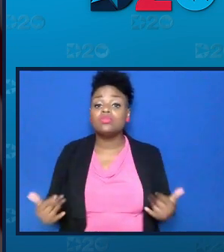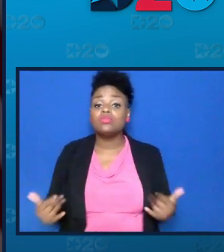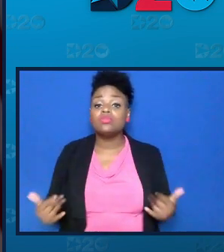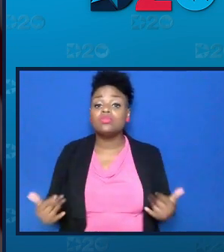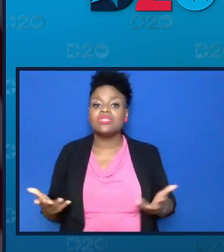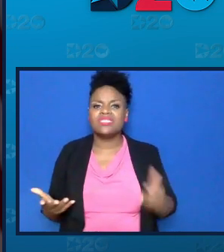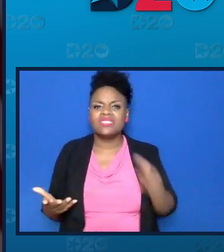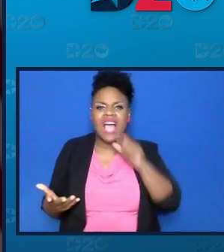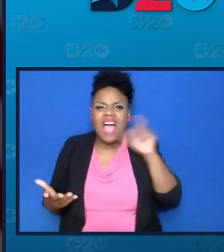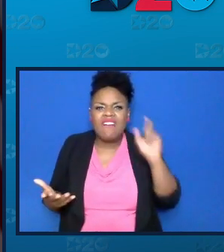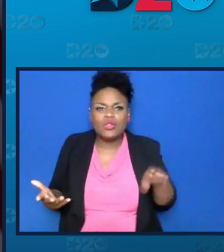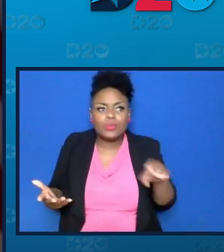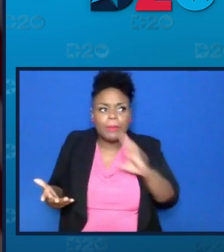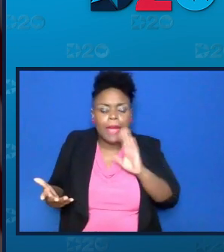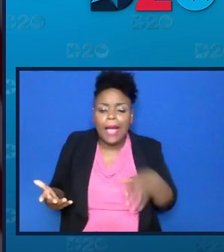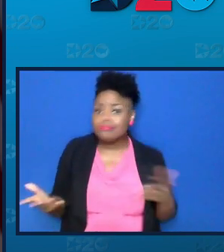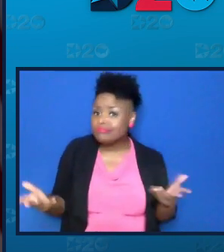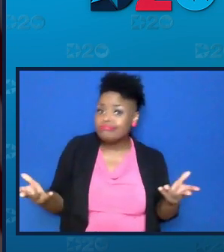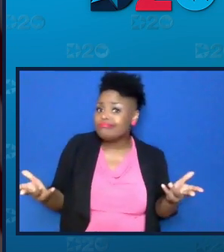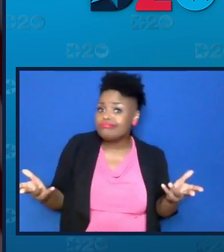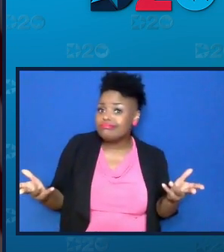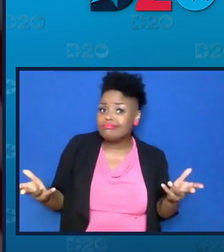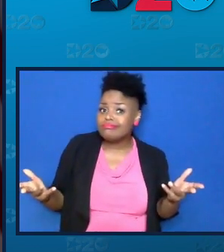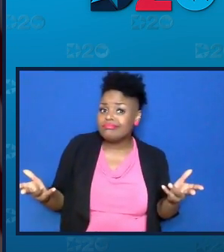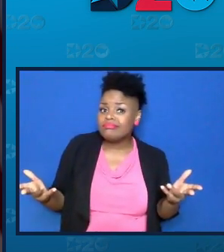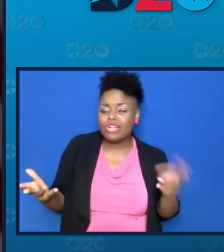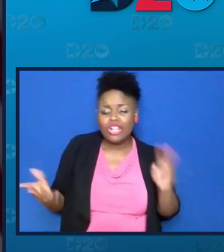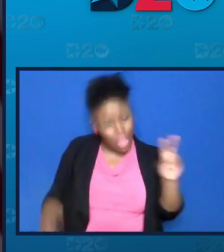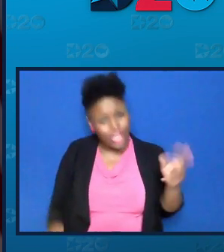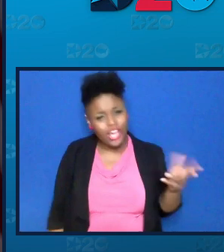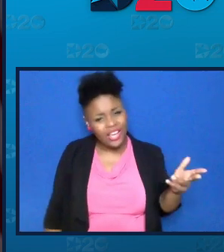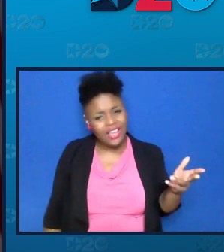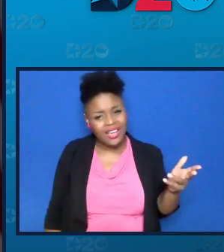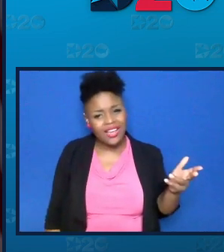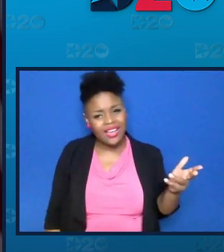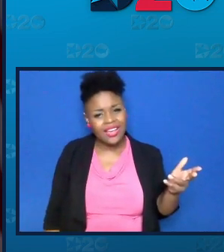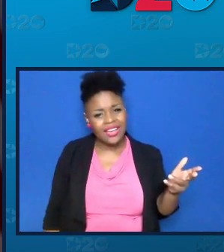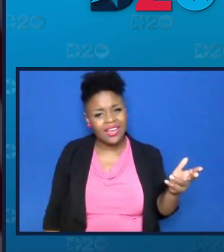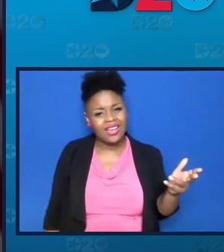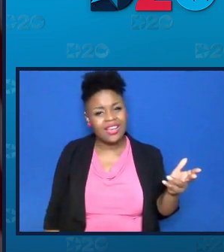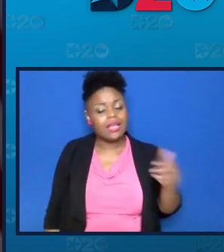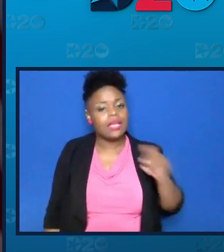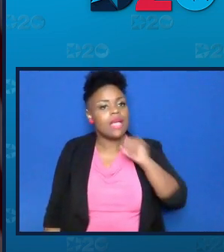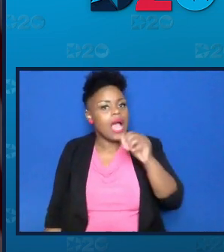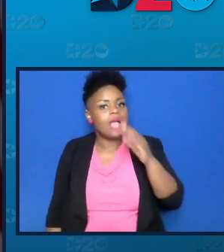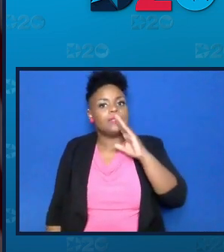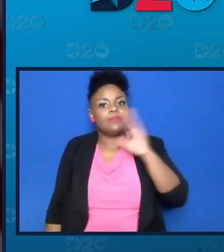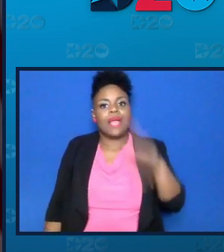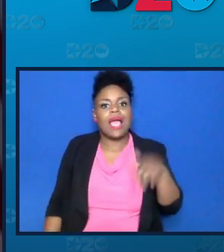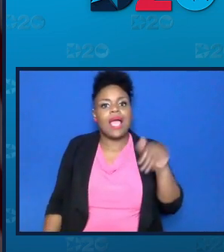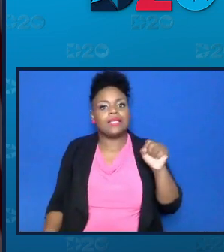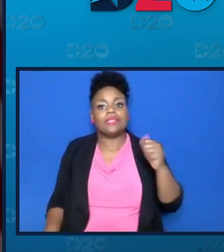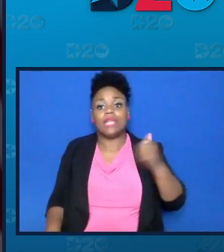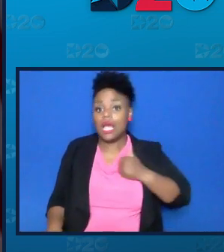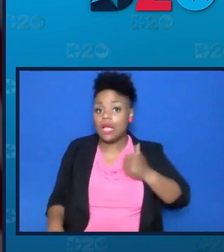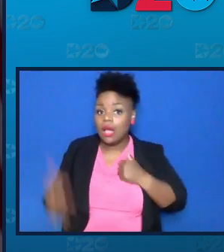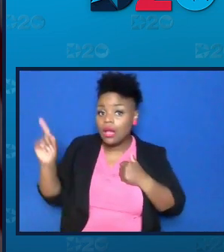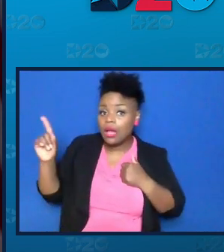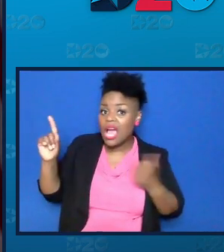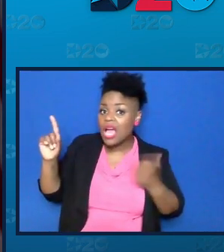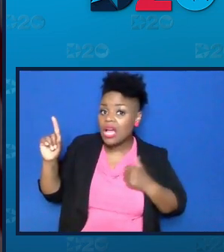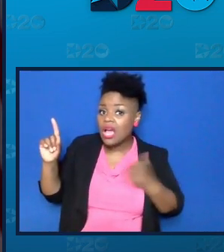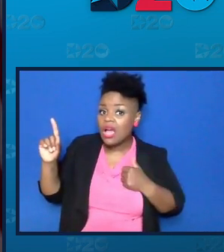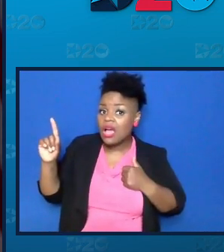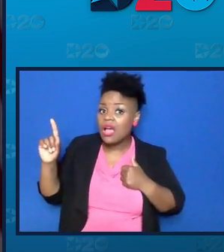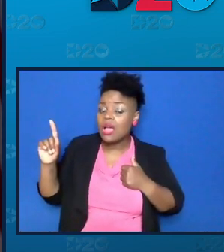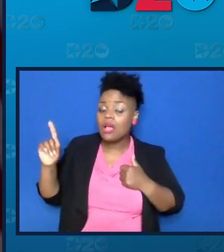bad. Just look around. It's not this bad in Canada, or Europe, or Japan, or almost anywhere